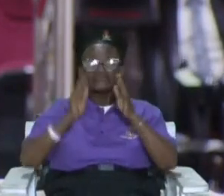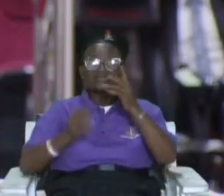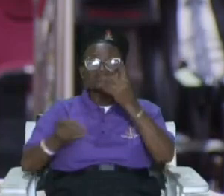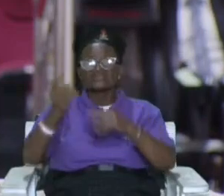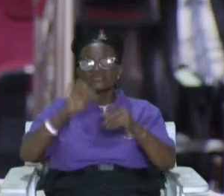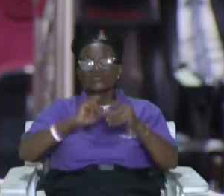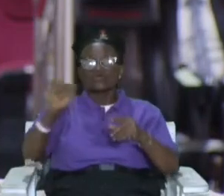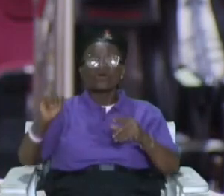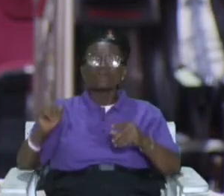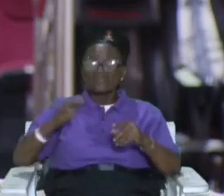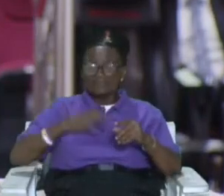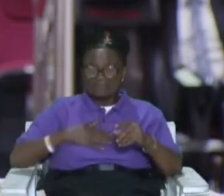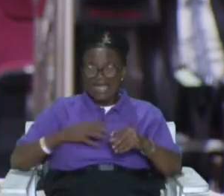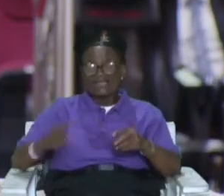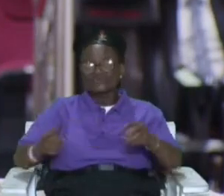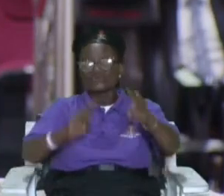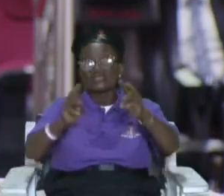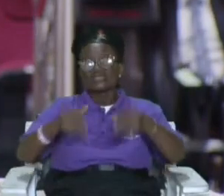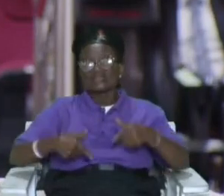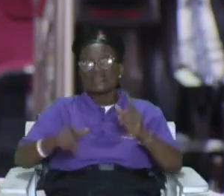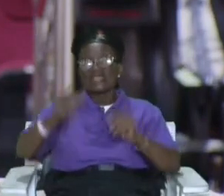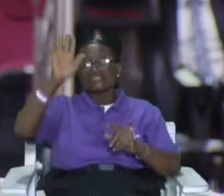let your fire consume.